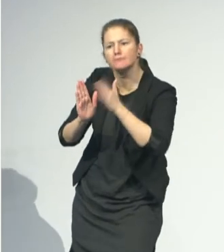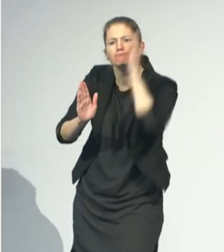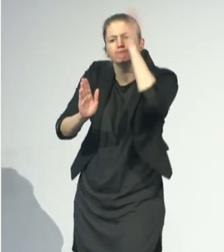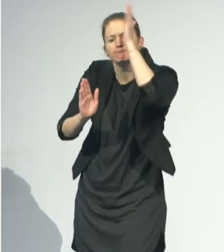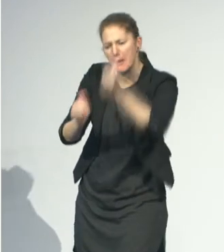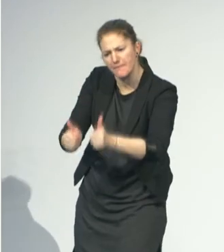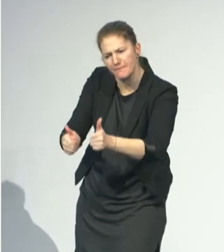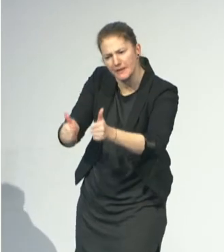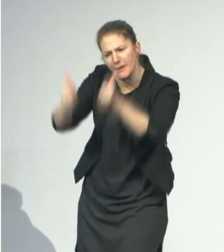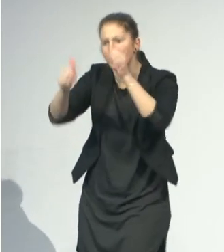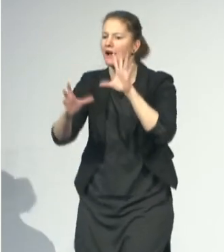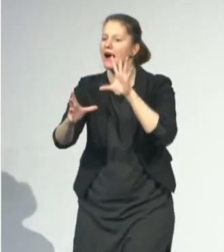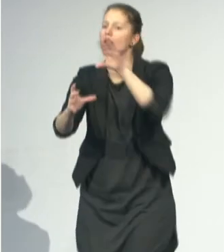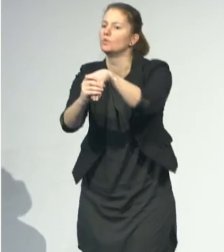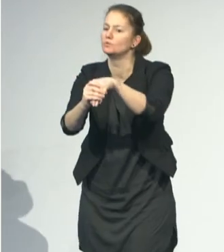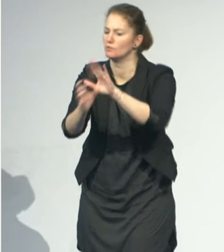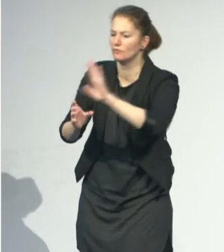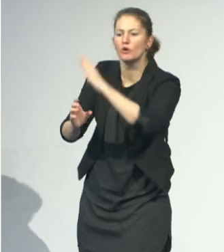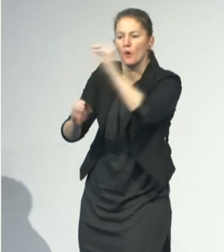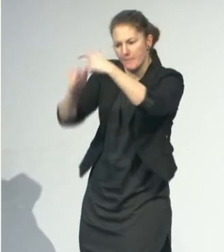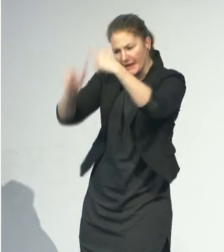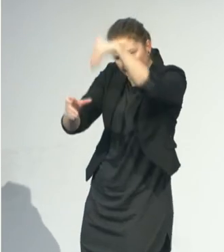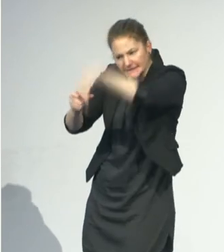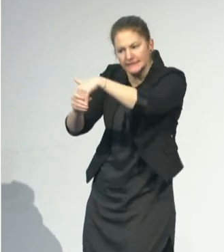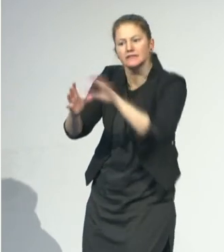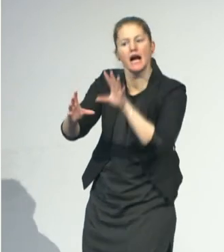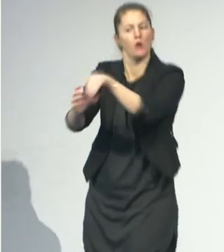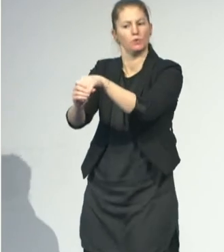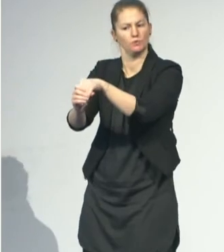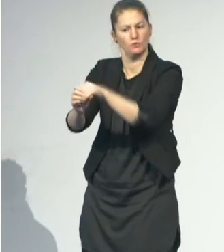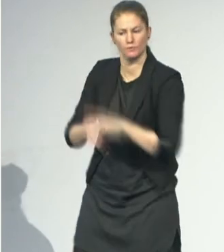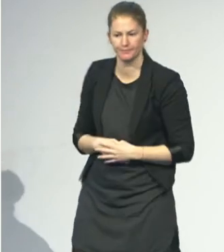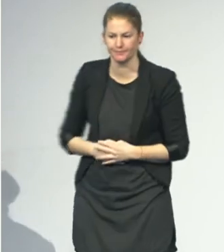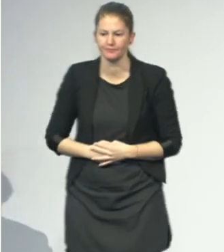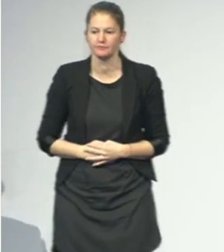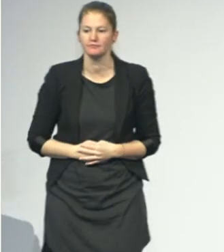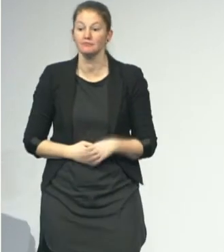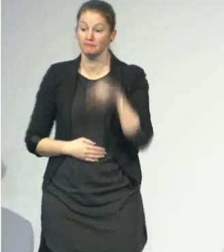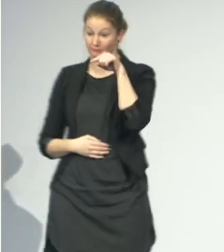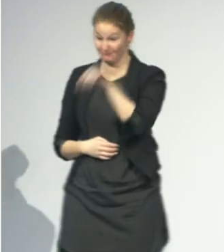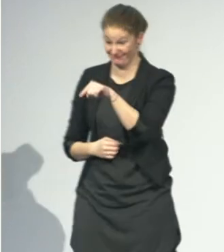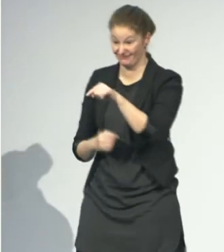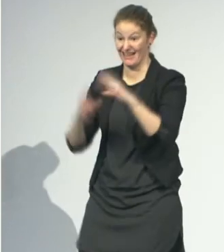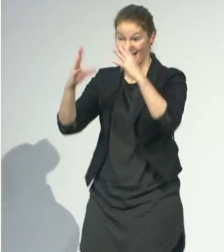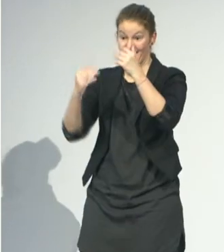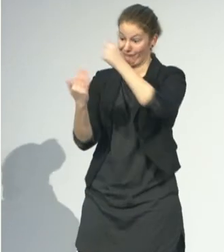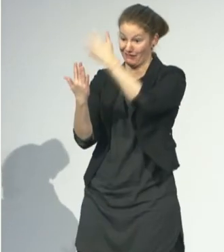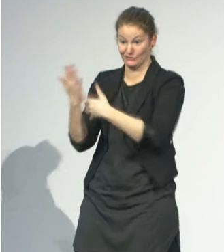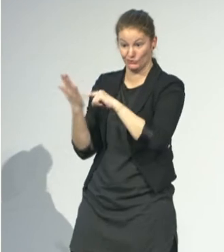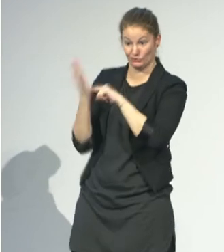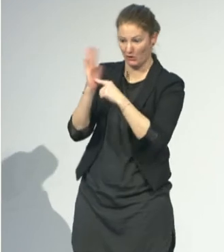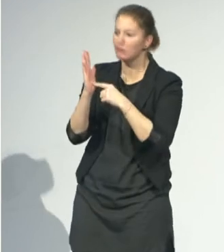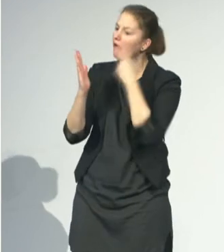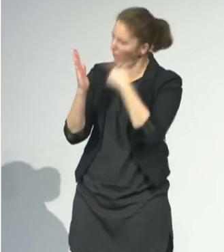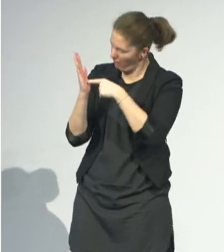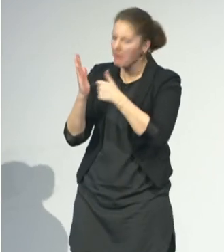Okay, so the partners have also increased, and it was fantastic to be here also